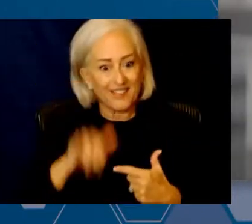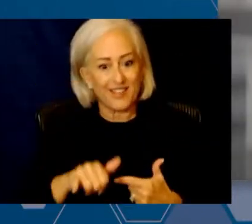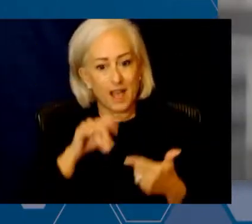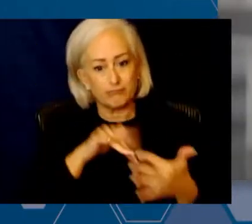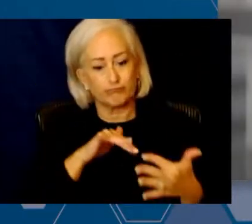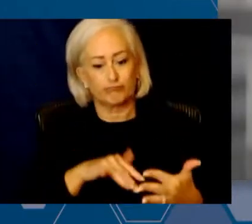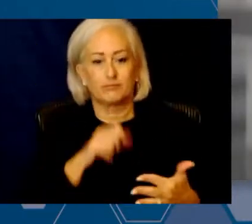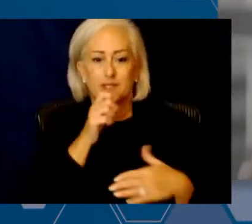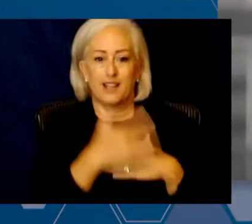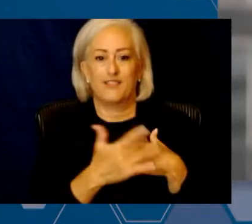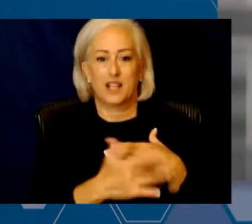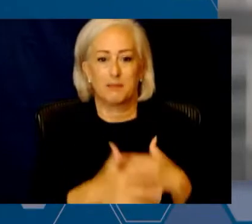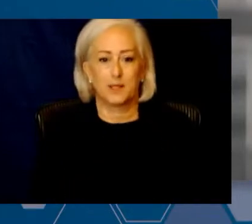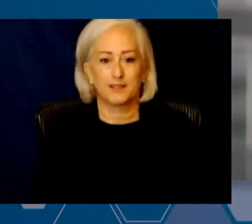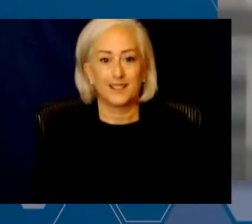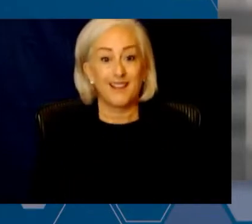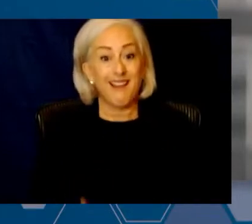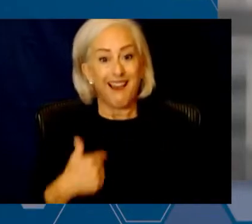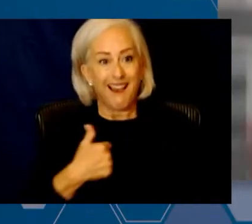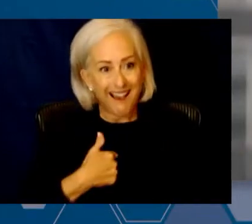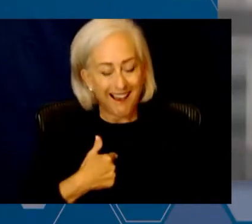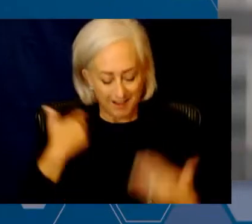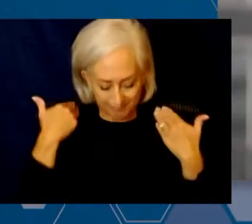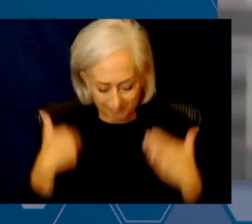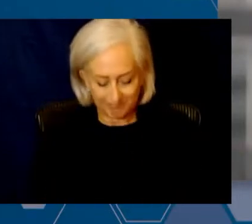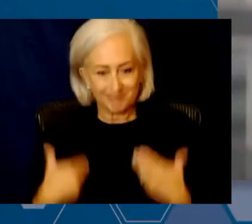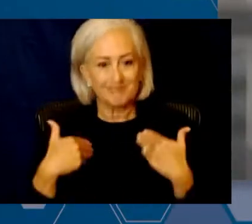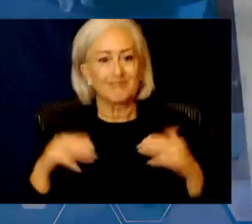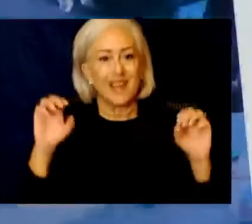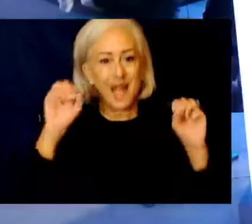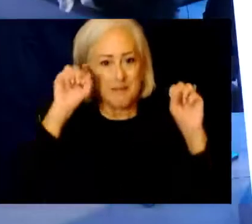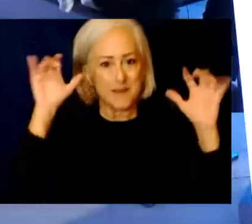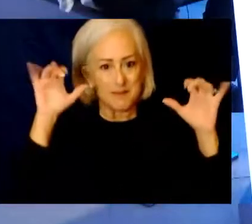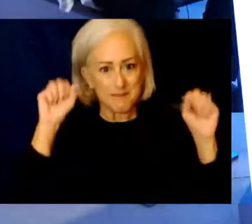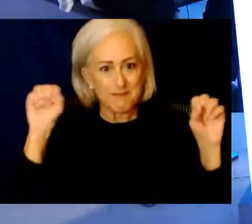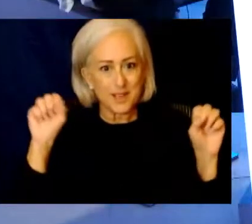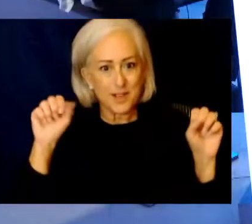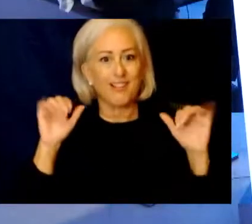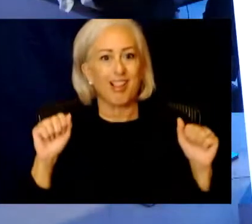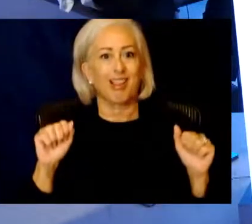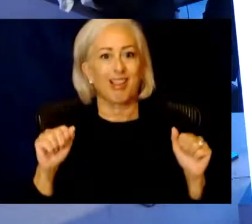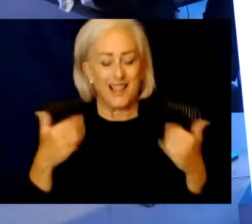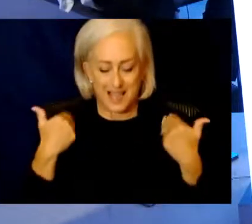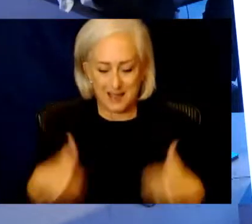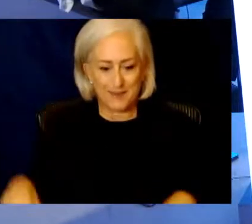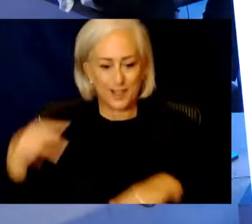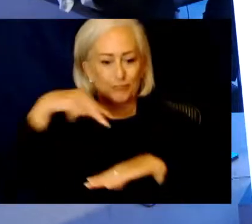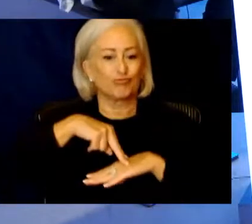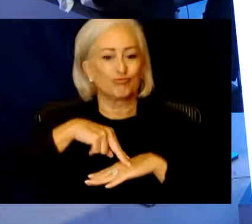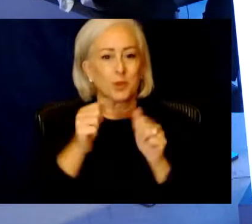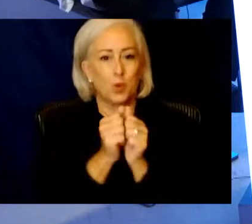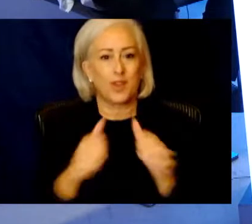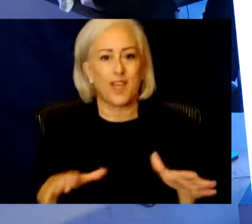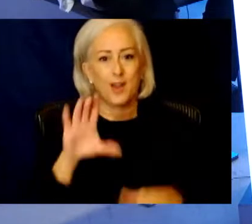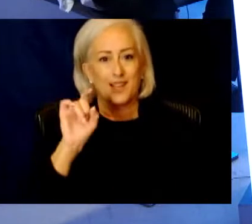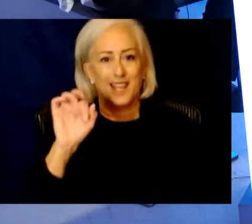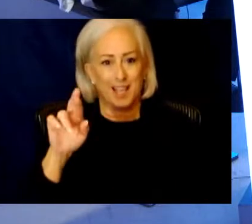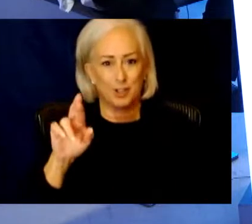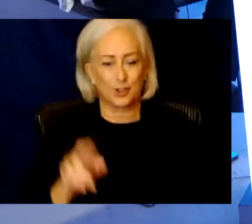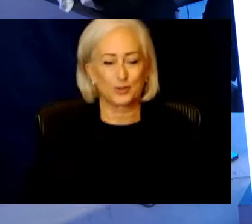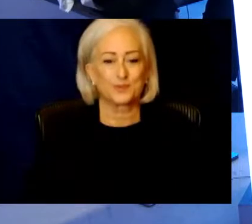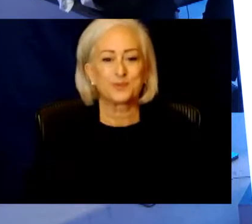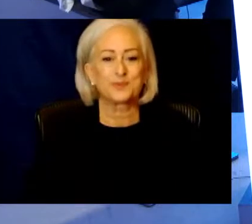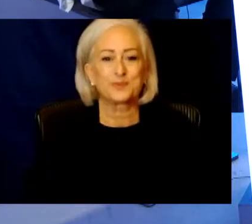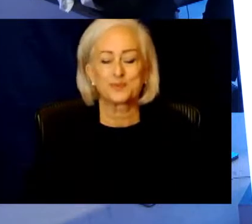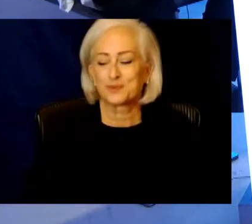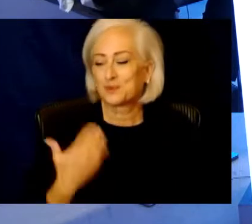I'm a miracle, like right here, standing without any surgery, don't have cancer. That is amazing. So, okay, Dr.